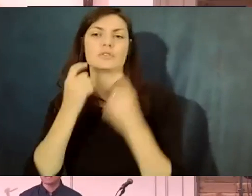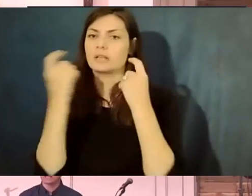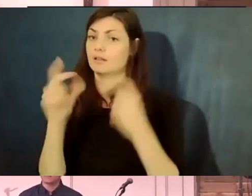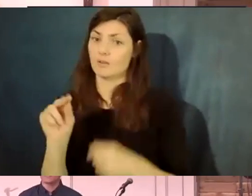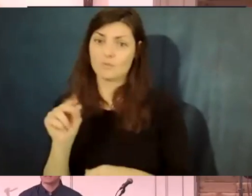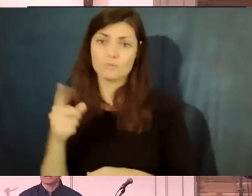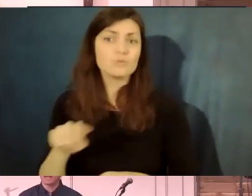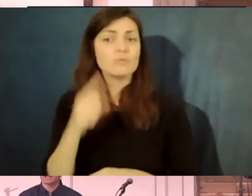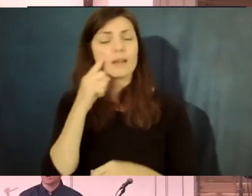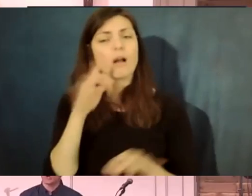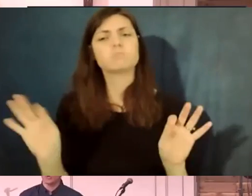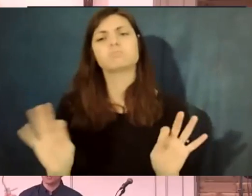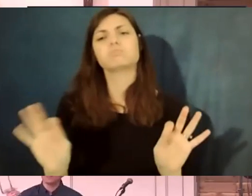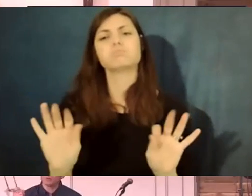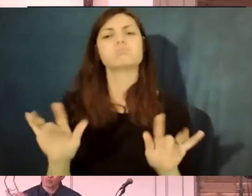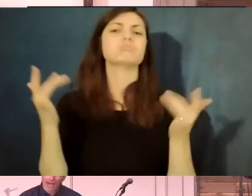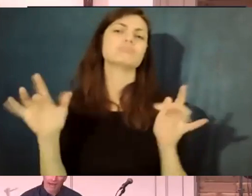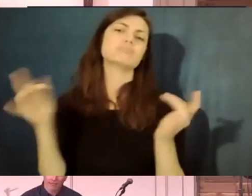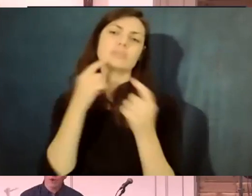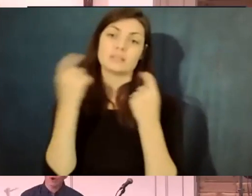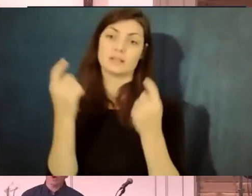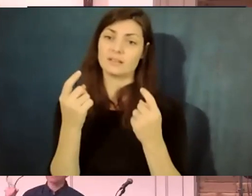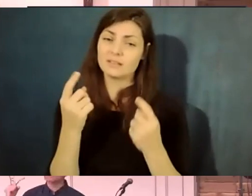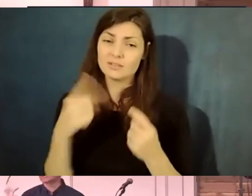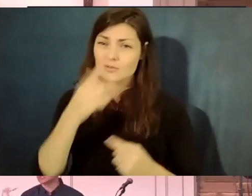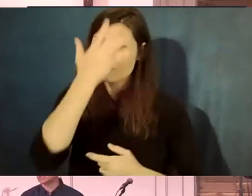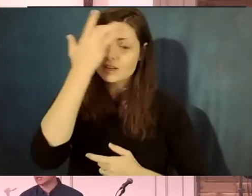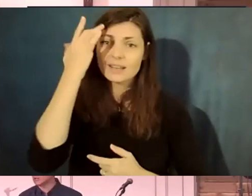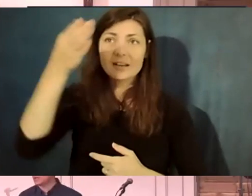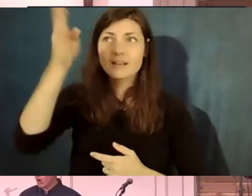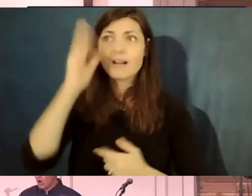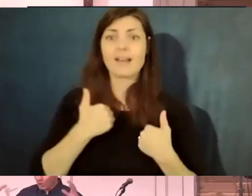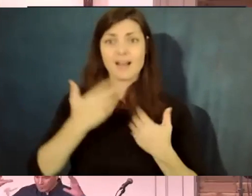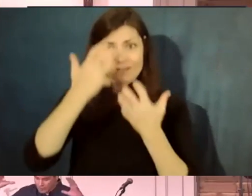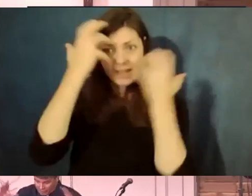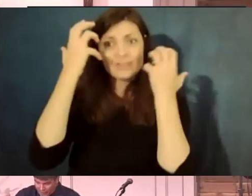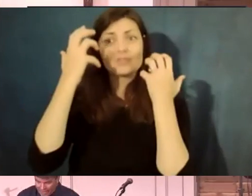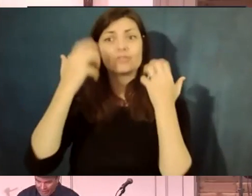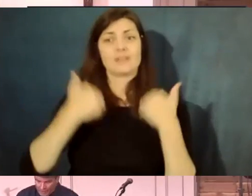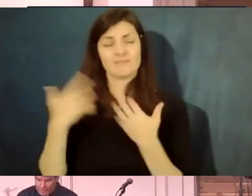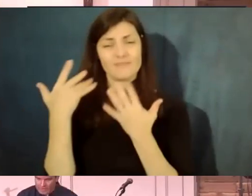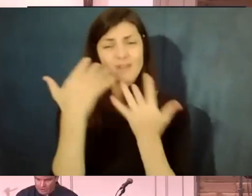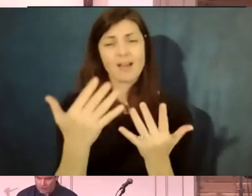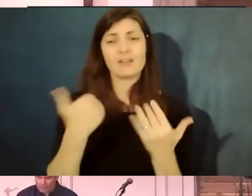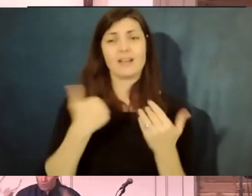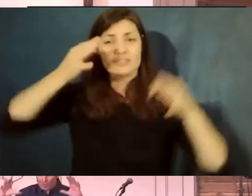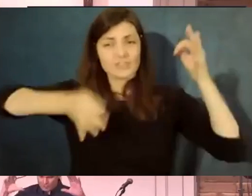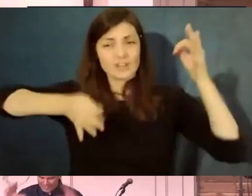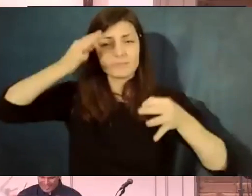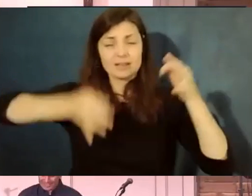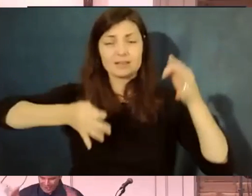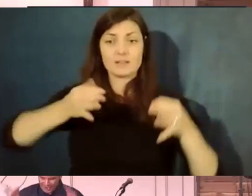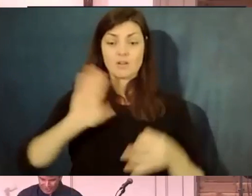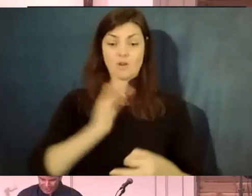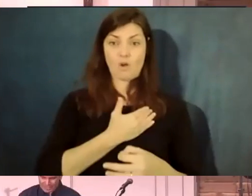lightly and we forget all of the wrath, all of the judgment, all of the fire that we deserve was